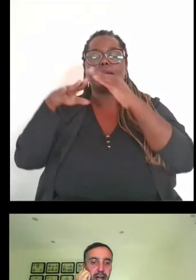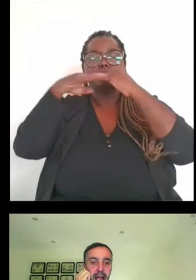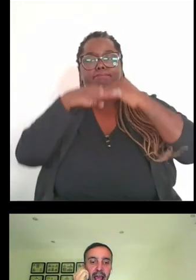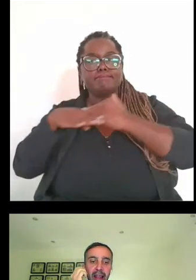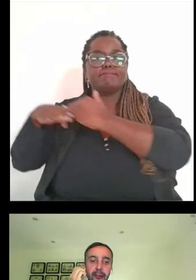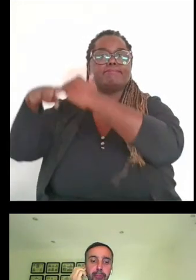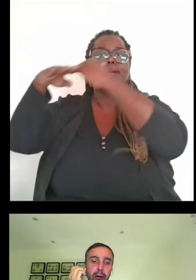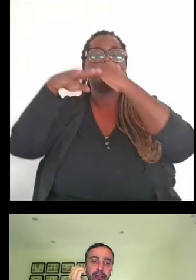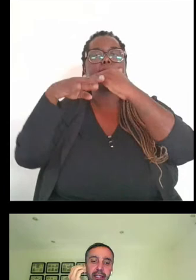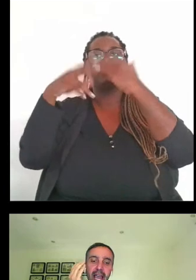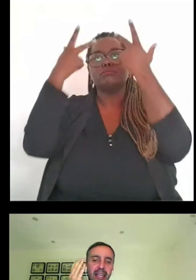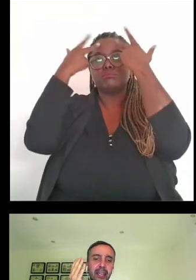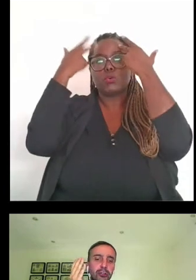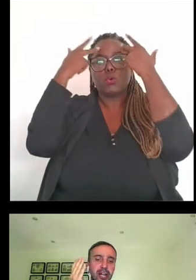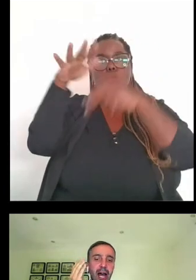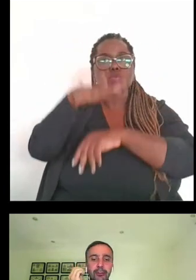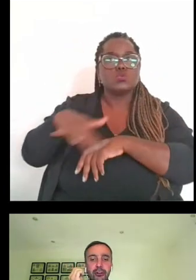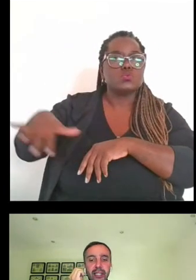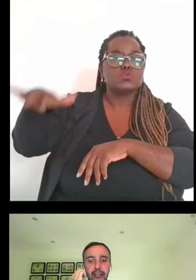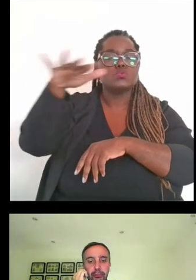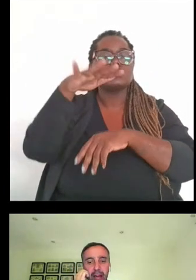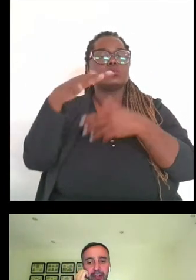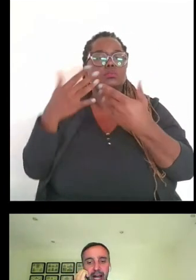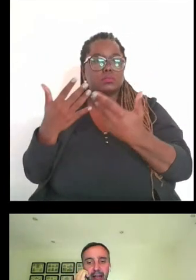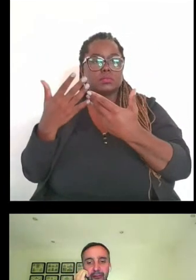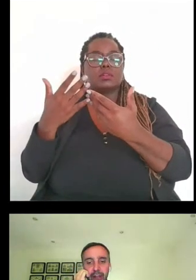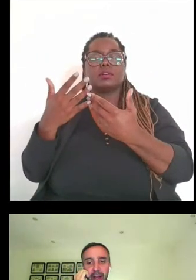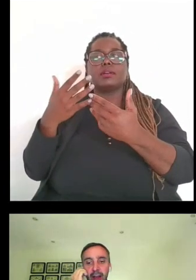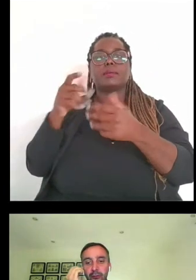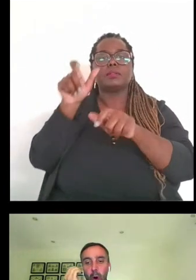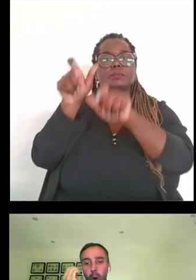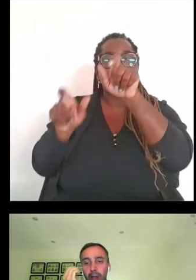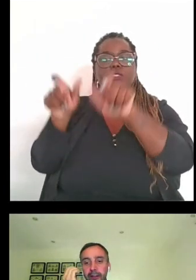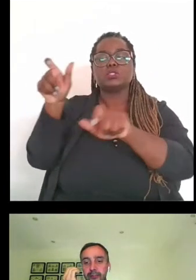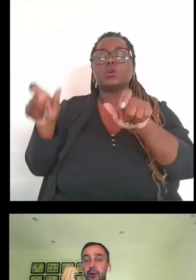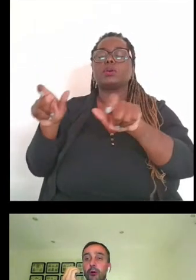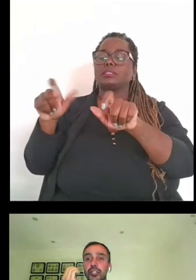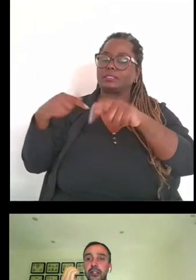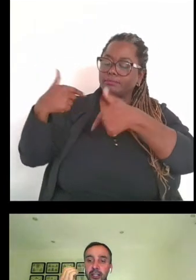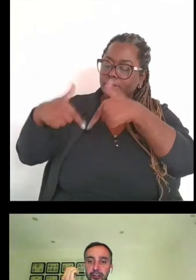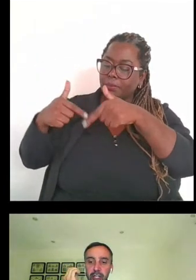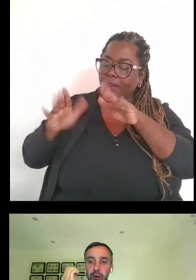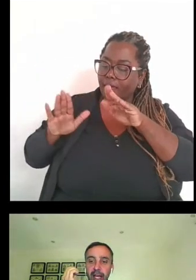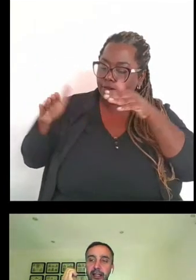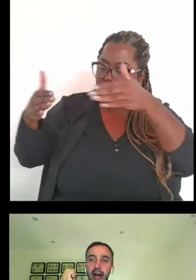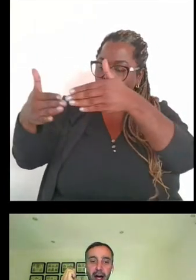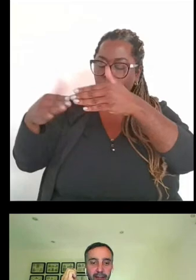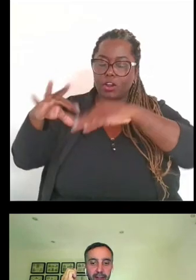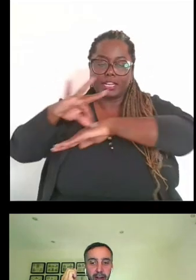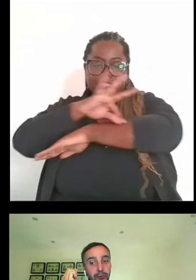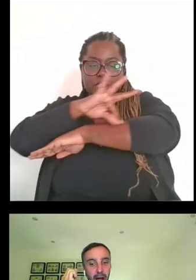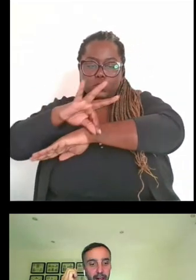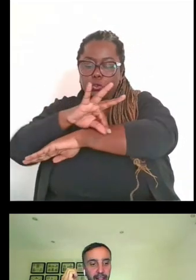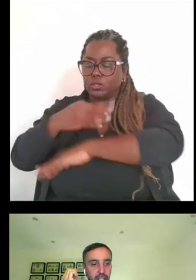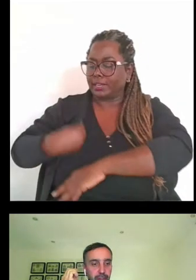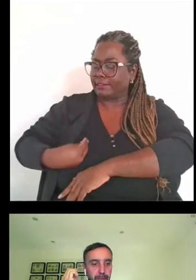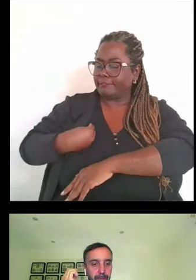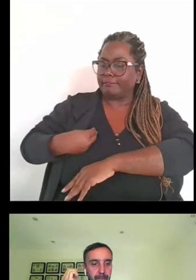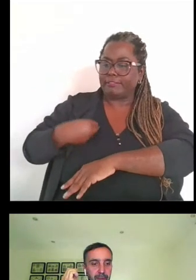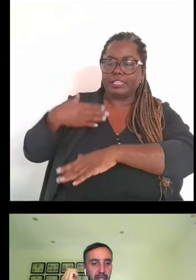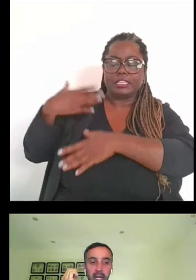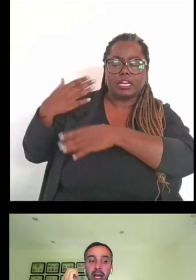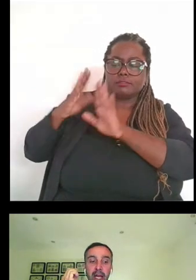architecture and supposedly had no time to lead a private life for all his Devotion to the great tasks of